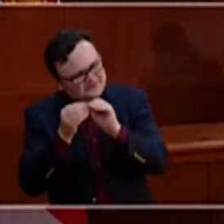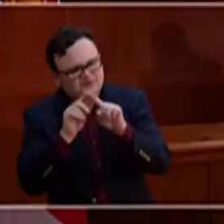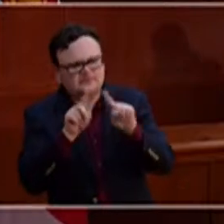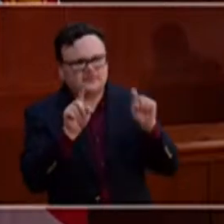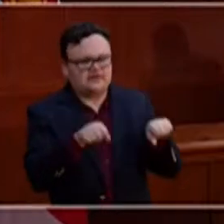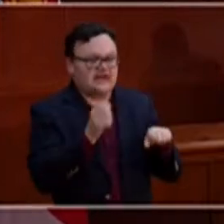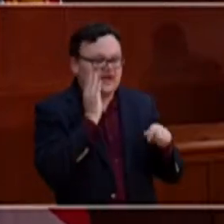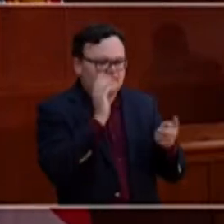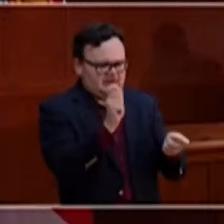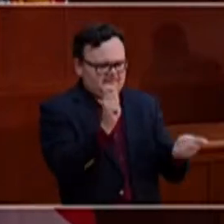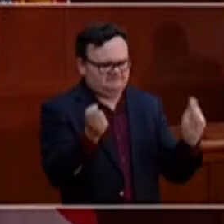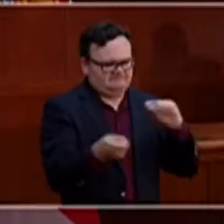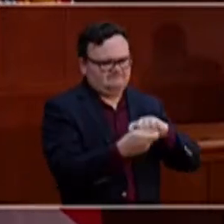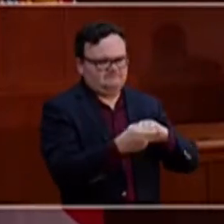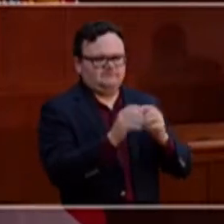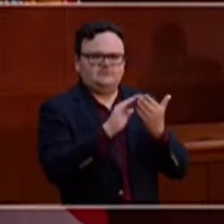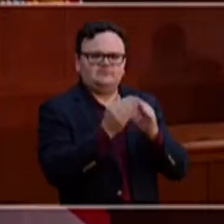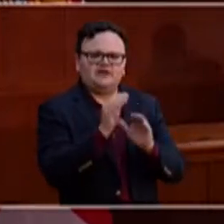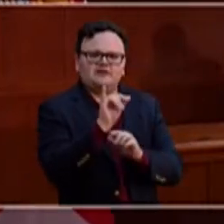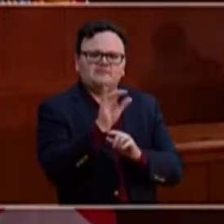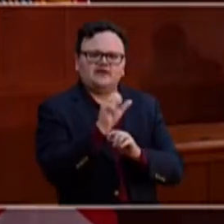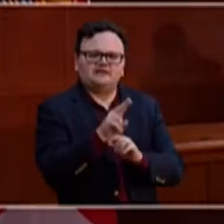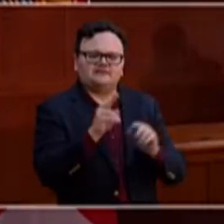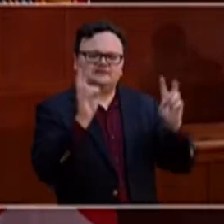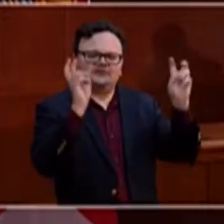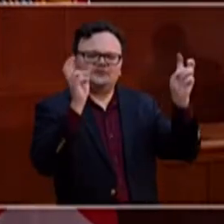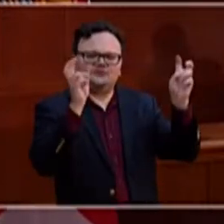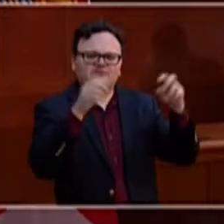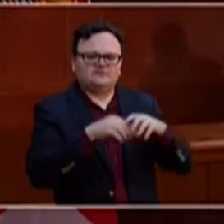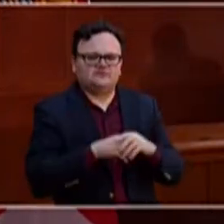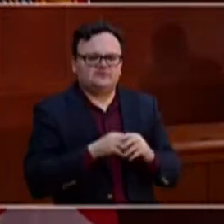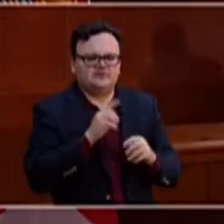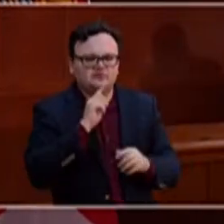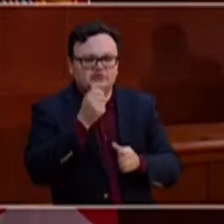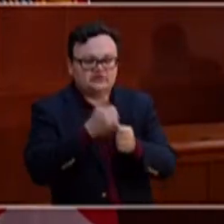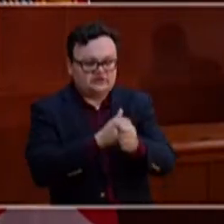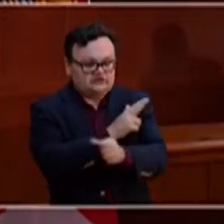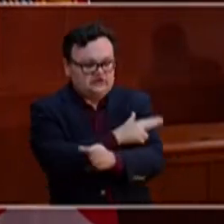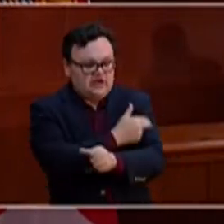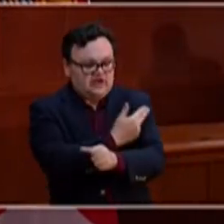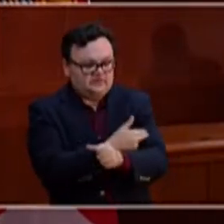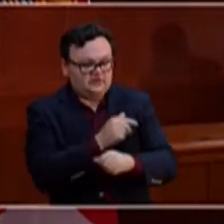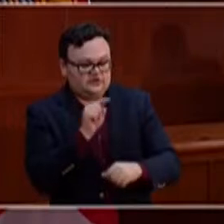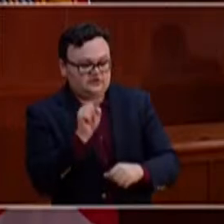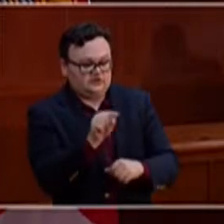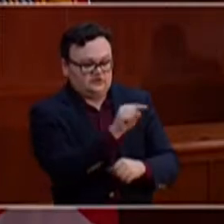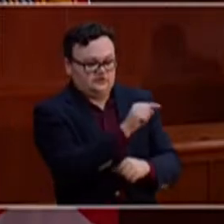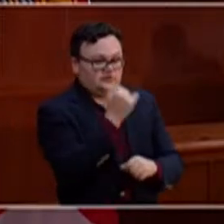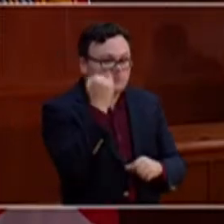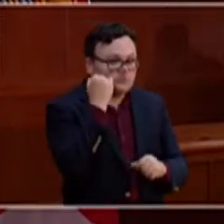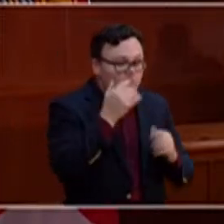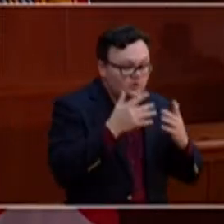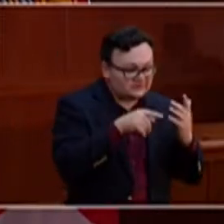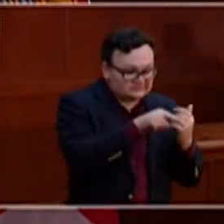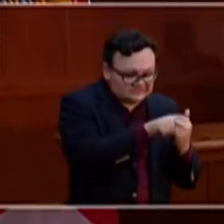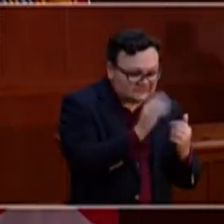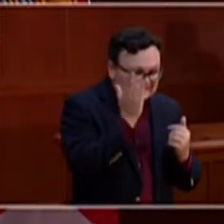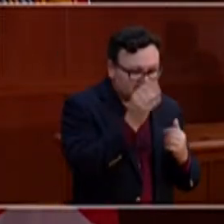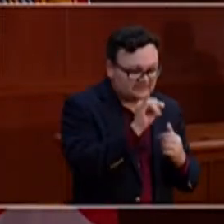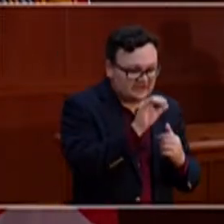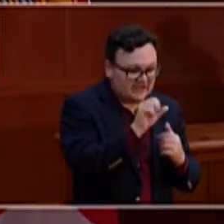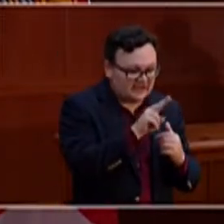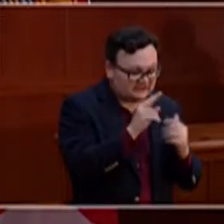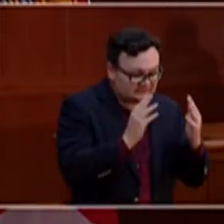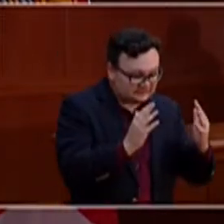and also, as Dave just said, level load. And so if this hospital needs to have a few people go to another hospital nearby, we can do that as well. And